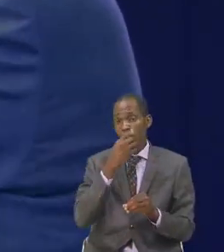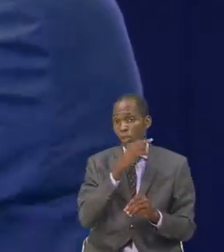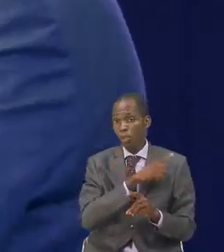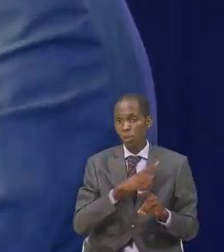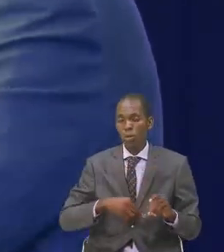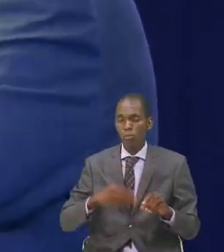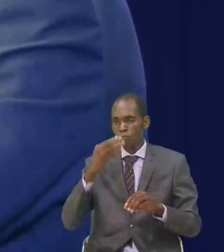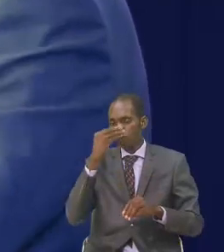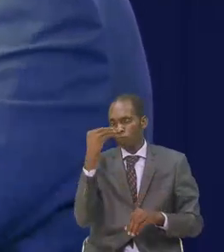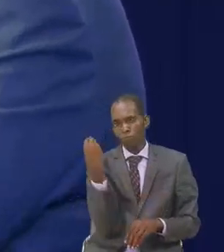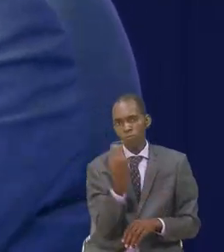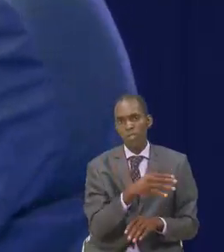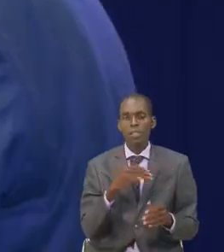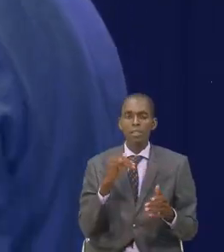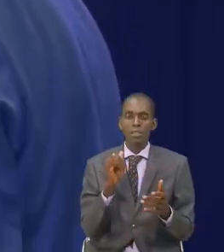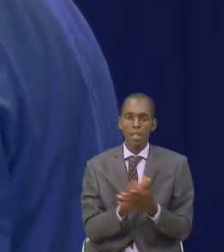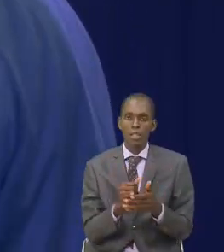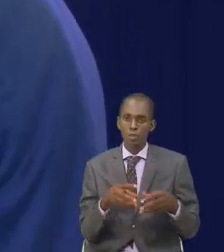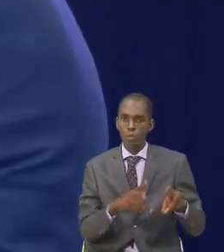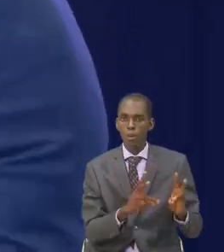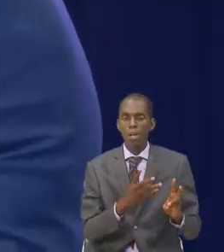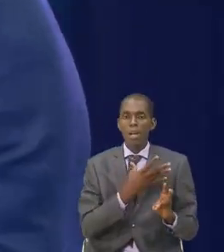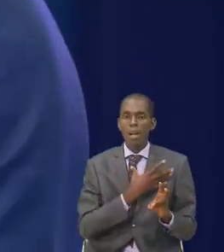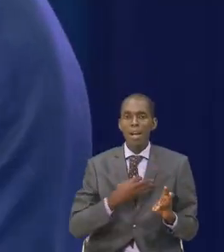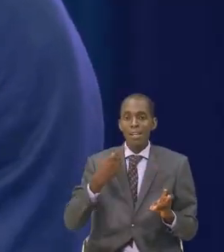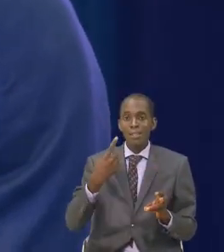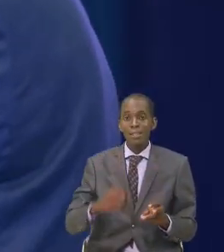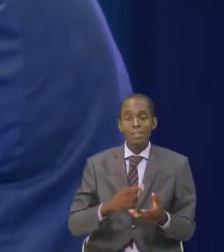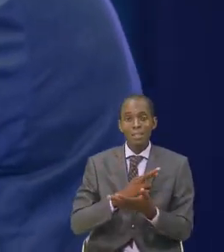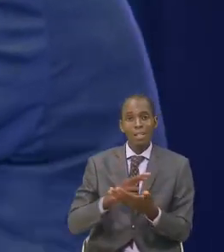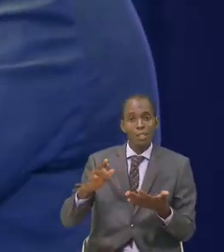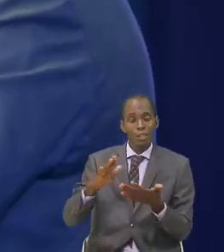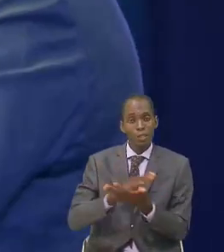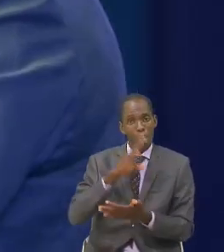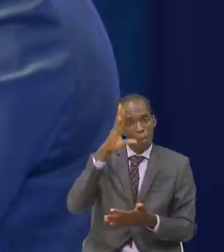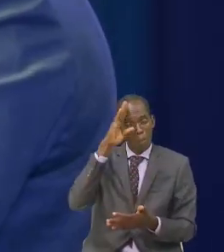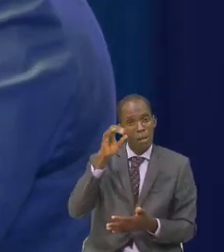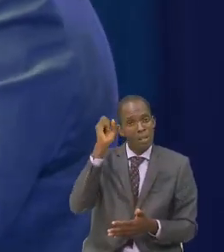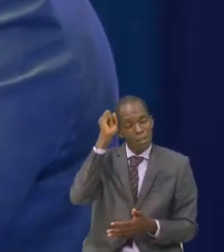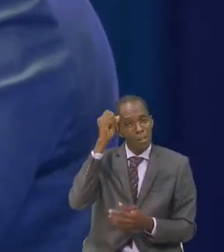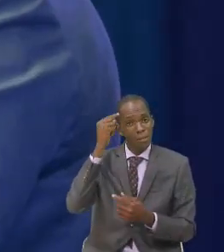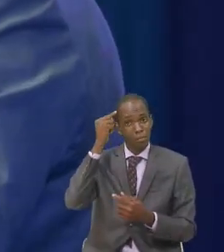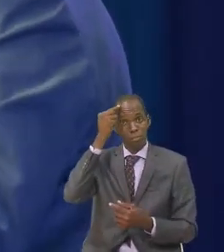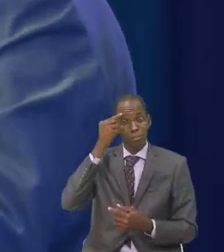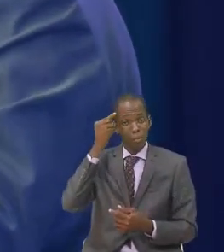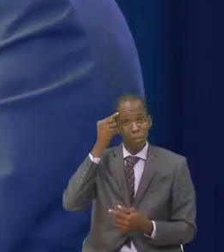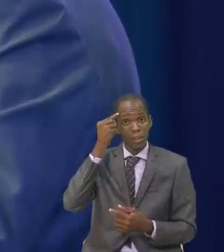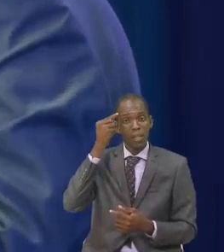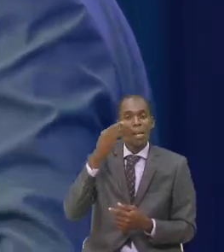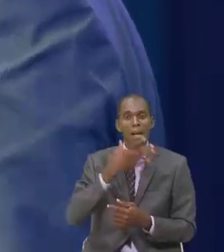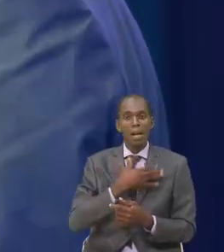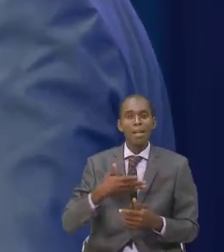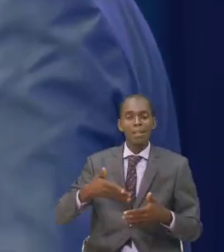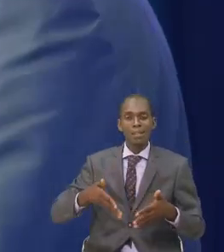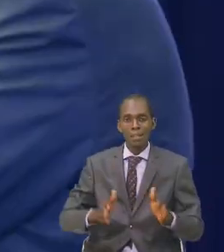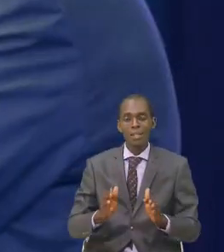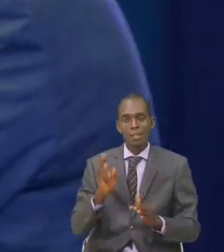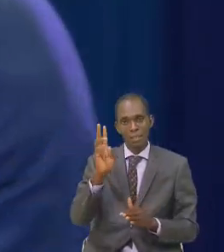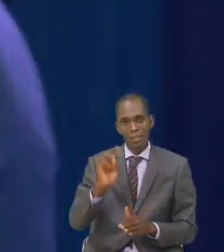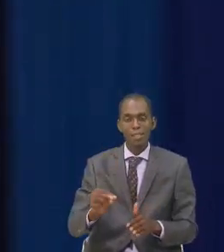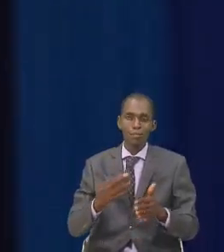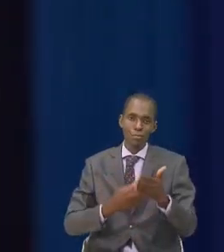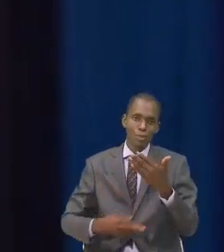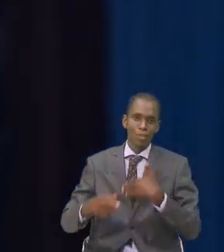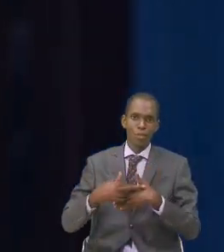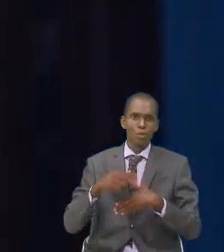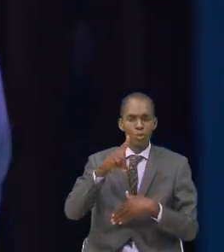We forsake that. Let the wicked forsake his way, and the righteous man his thoughts, and let